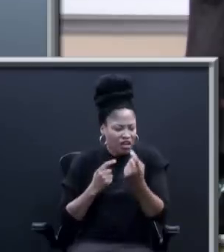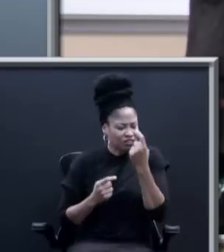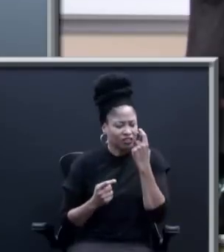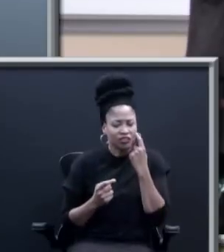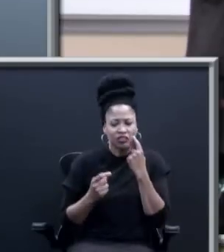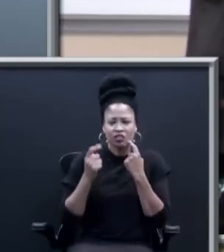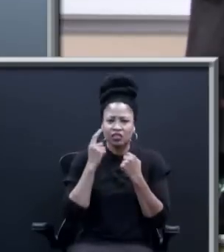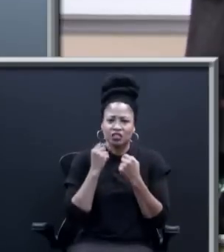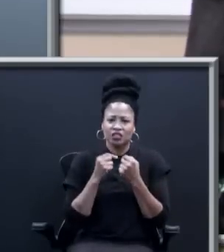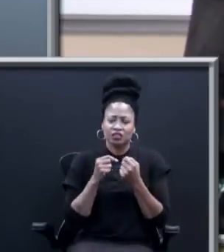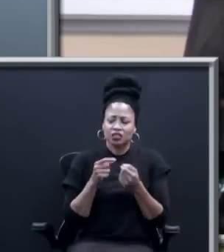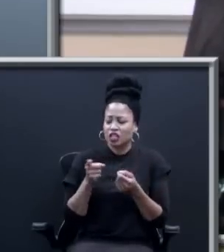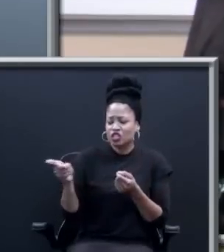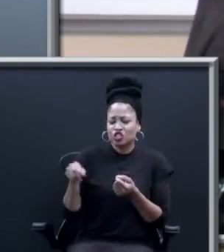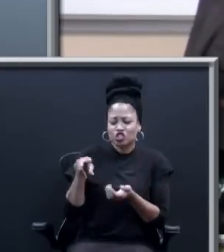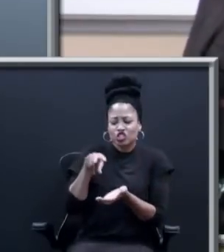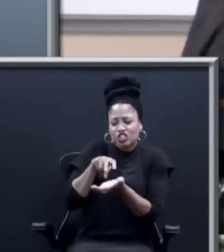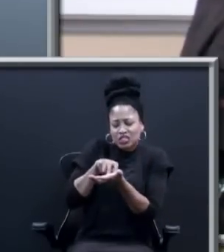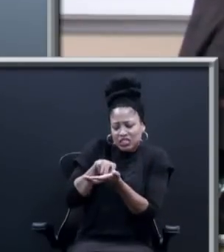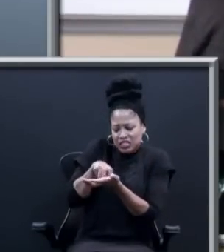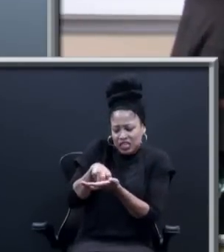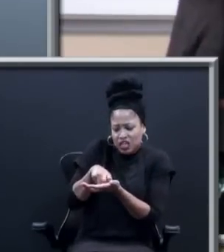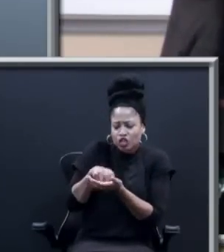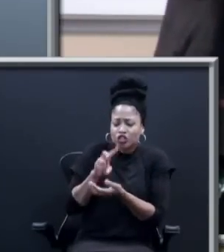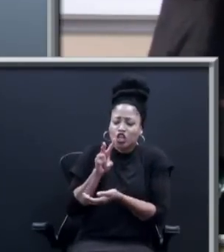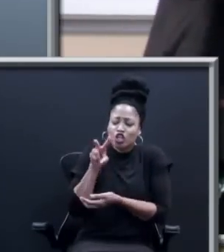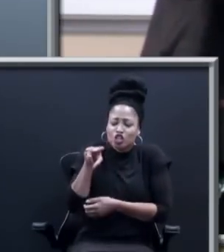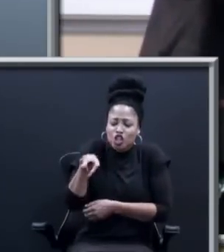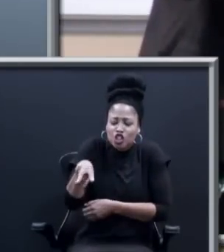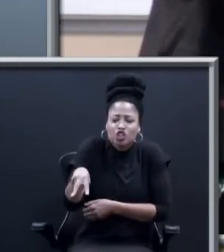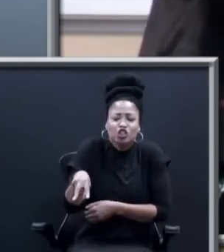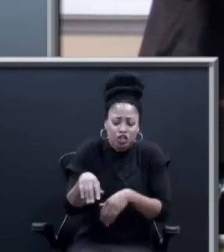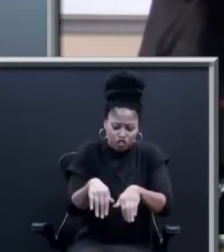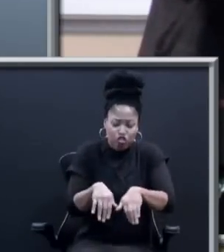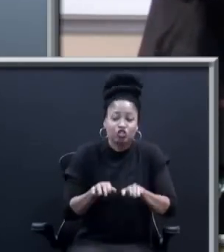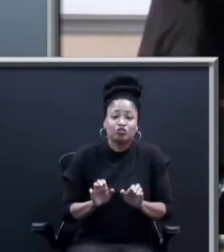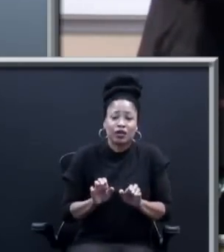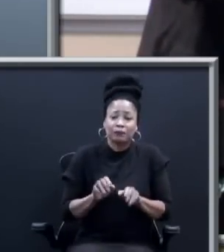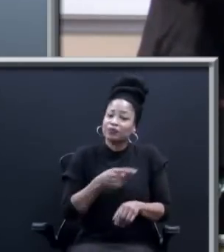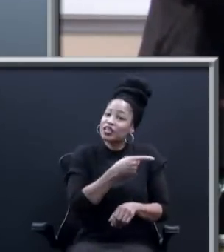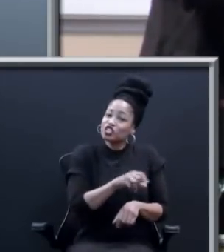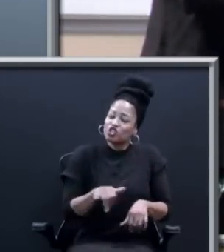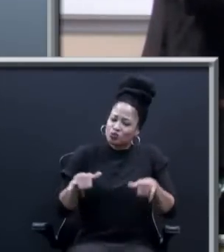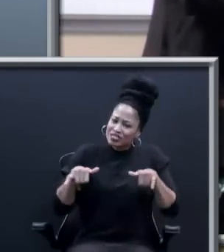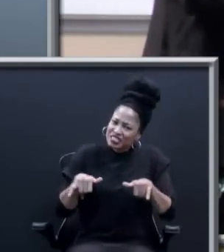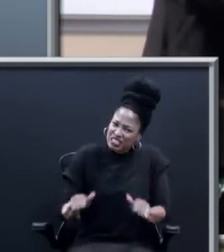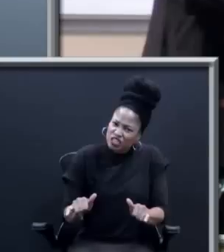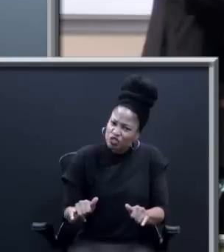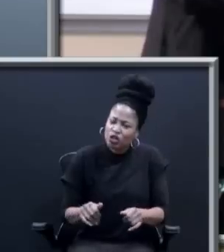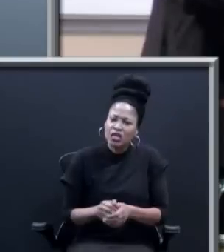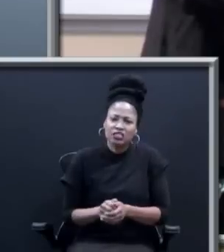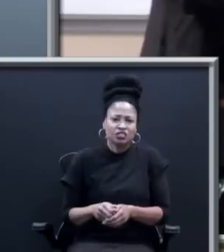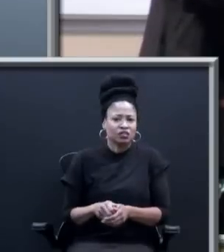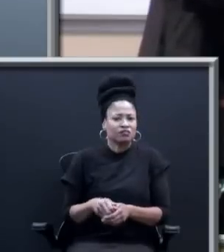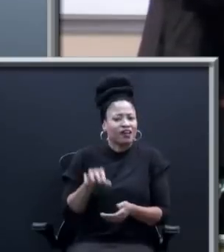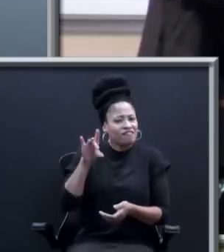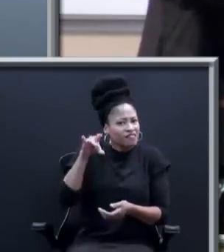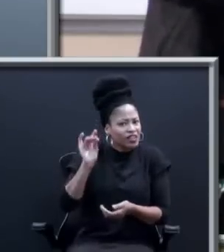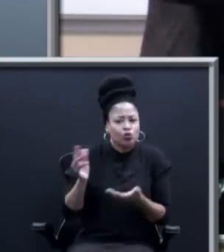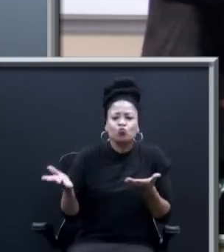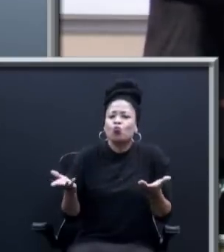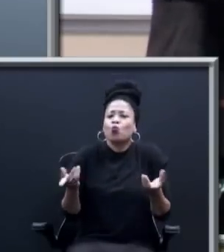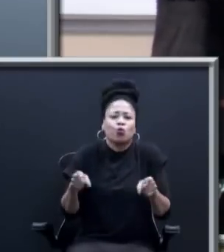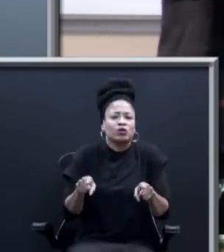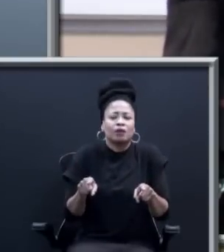she stooped down and looked into the sepulcher. So she was still trying to find out what done happened here. But then